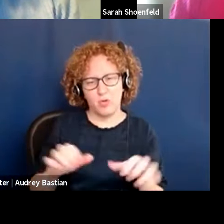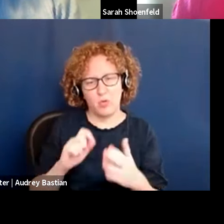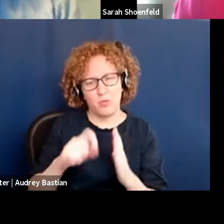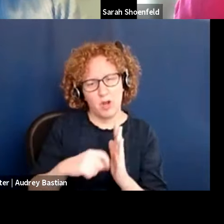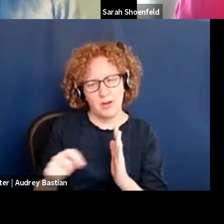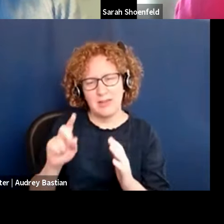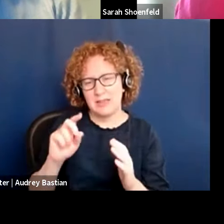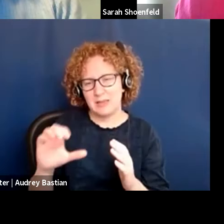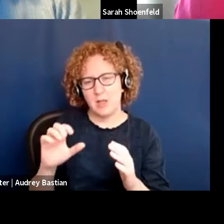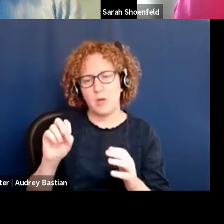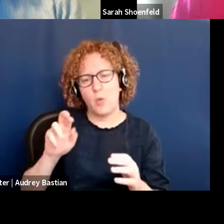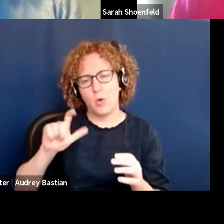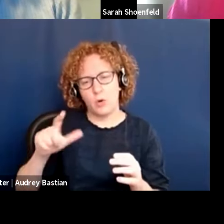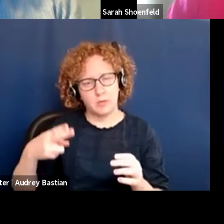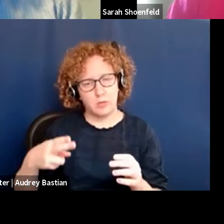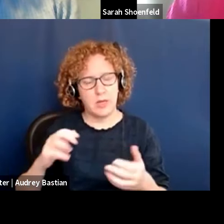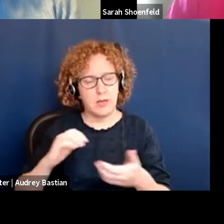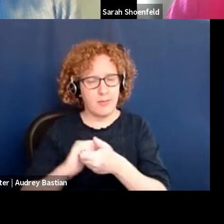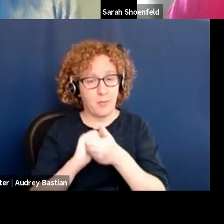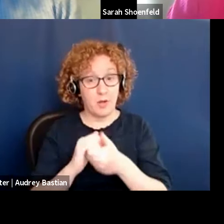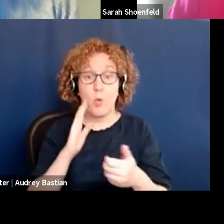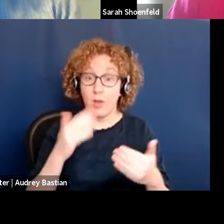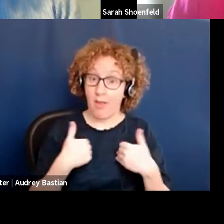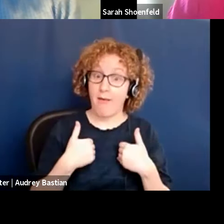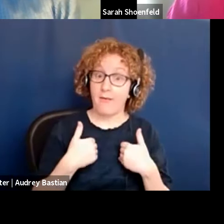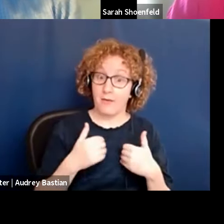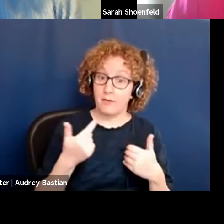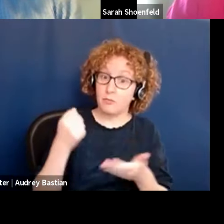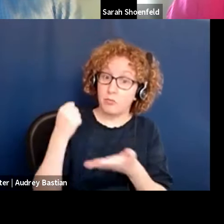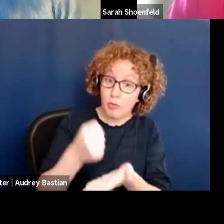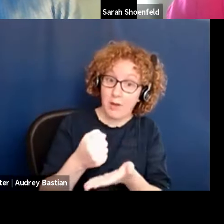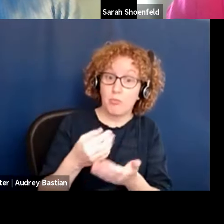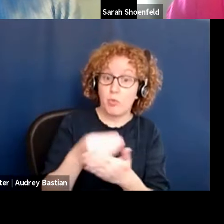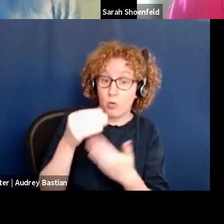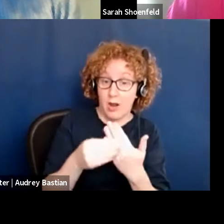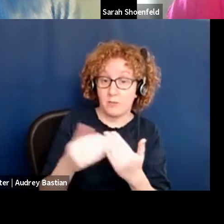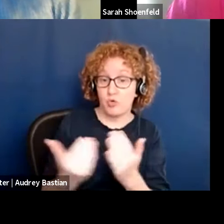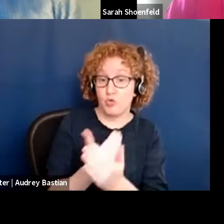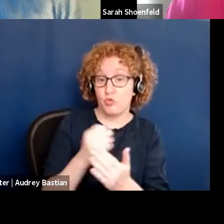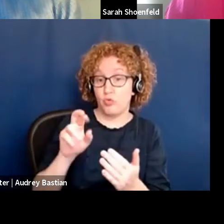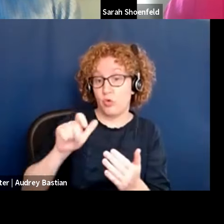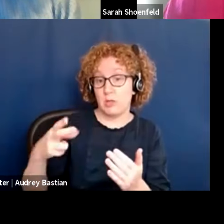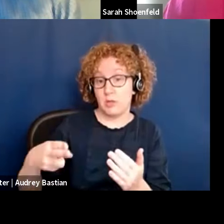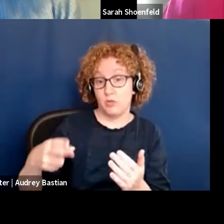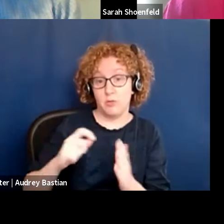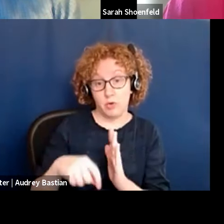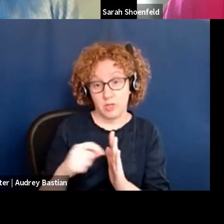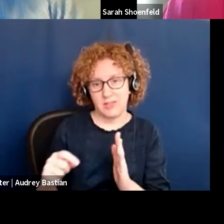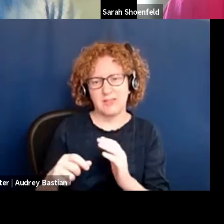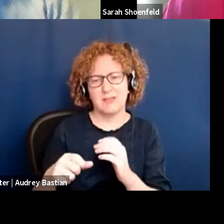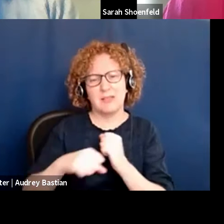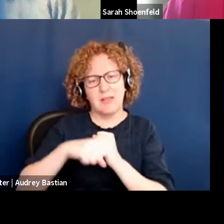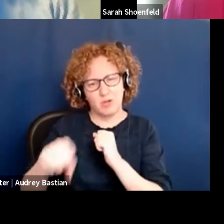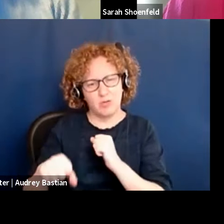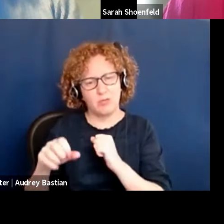Oral History Collaborative. We do have grants programs. We have grants for new oral history projects, extensions of those new oral history